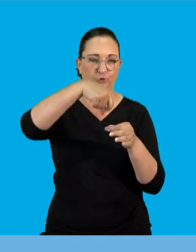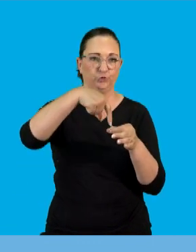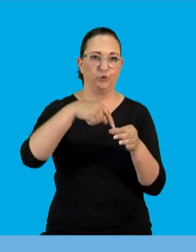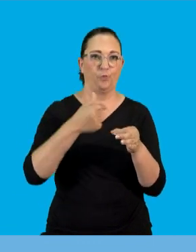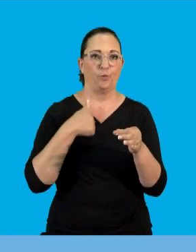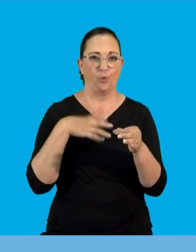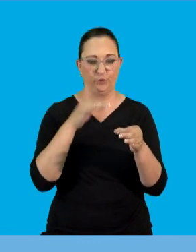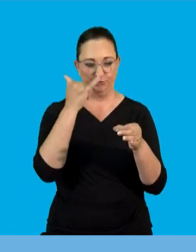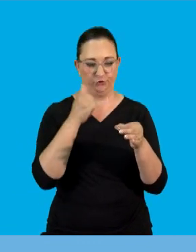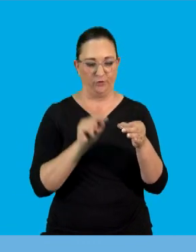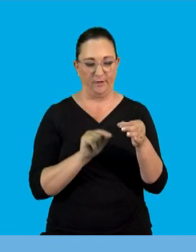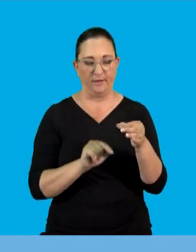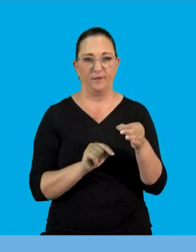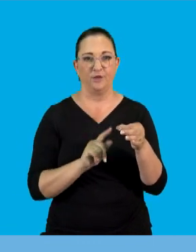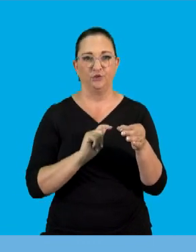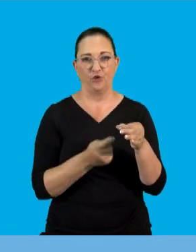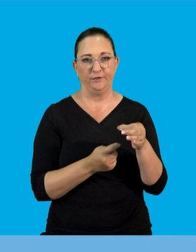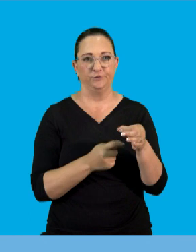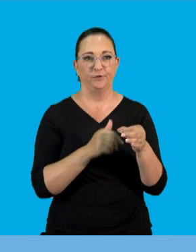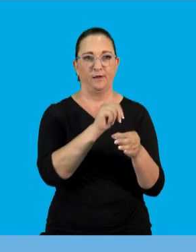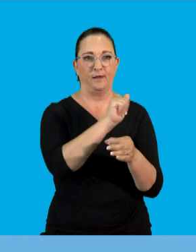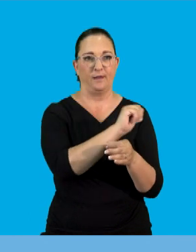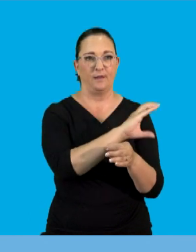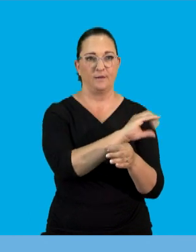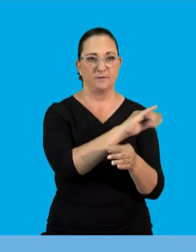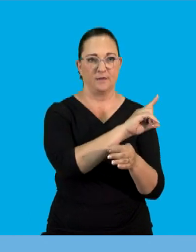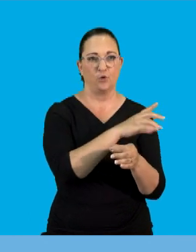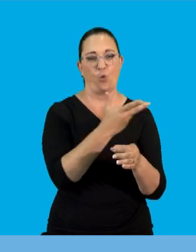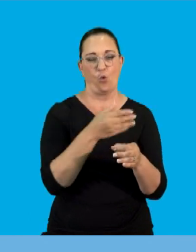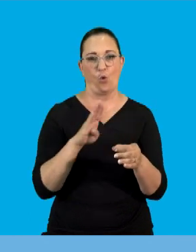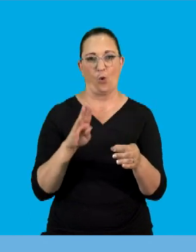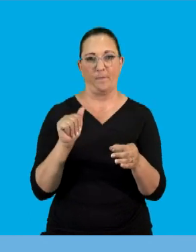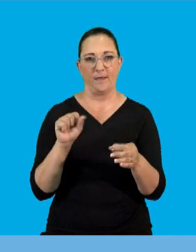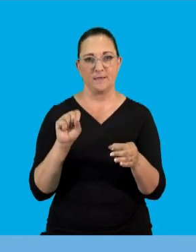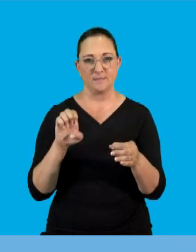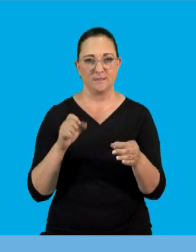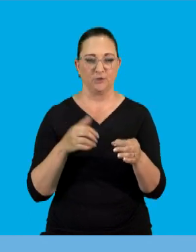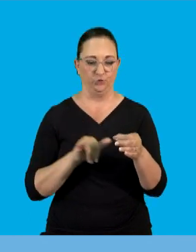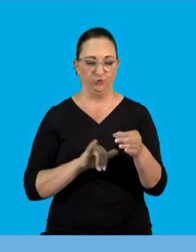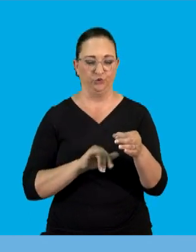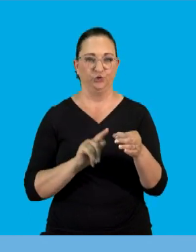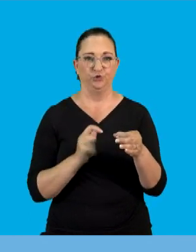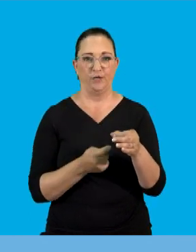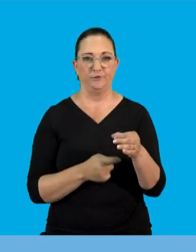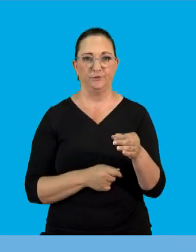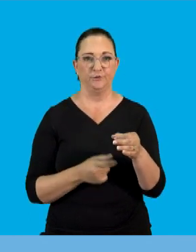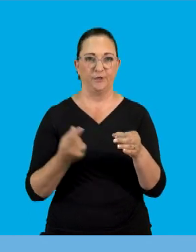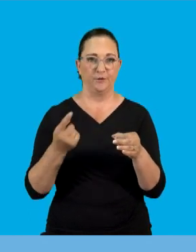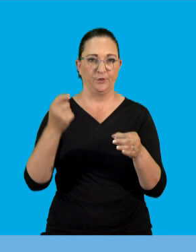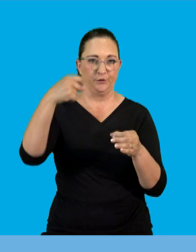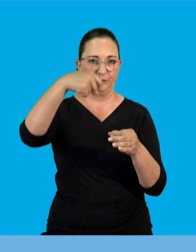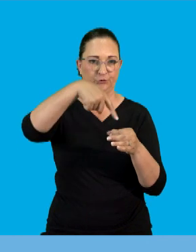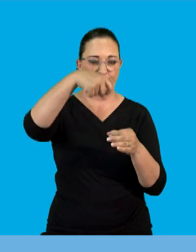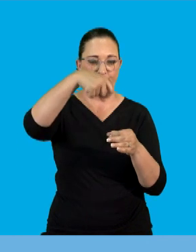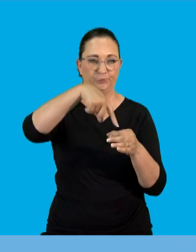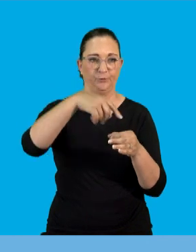to check if whether the substance is an acidic substance or a basic substance. So as we can see, we are pouring those